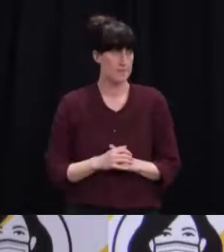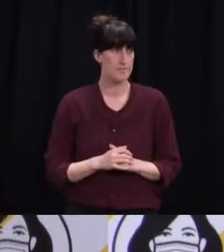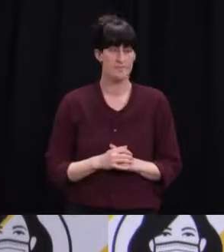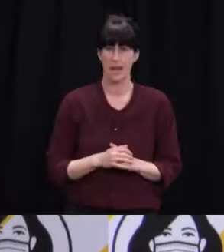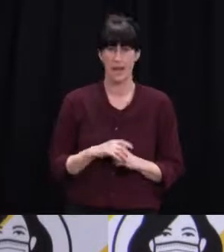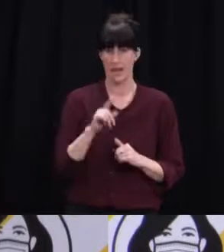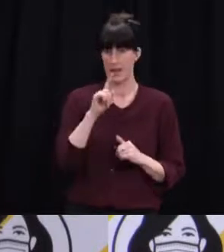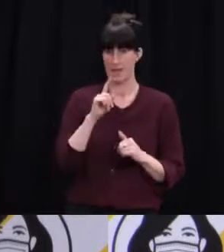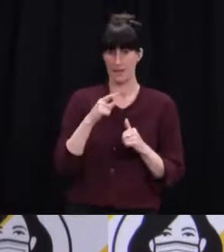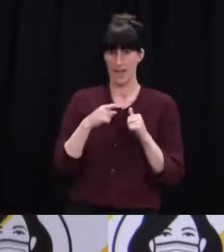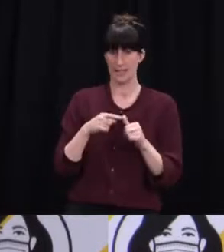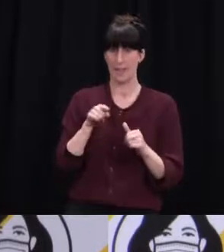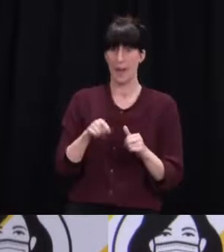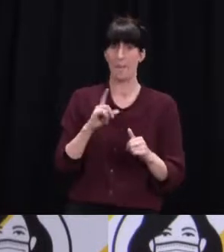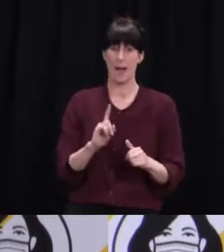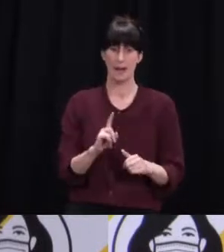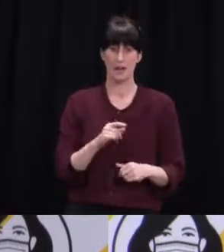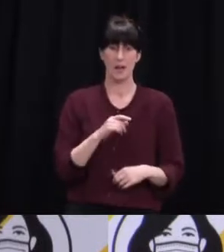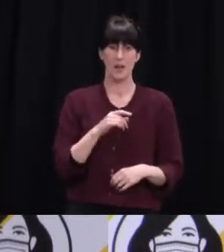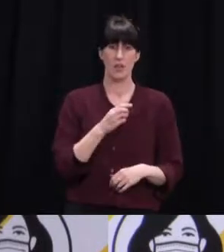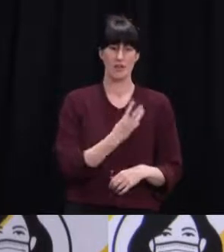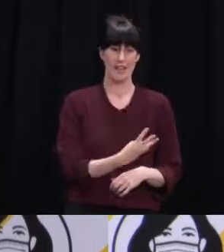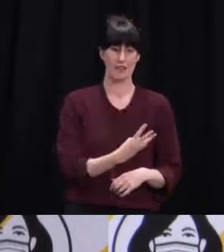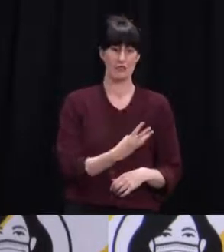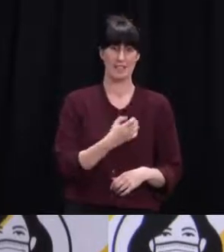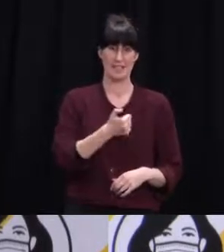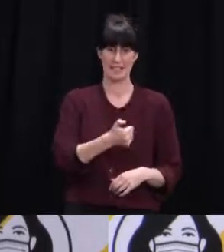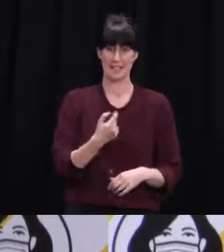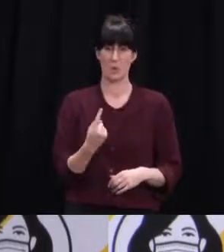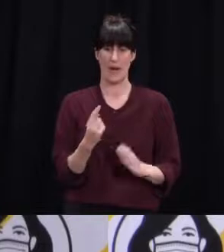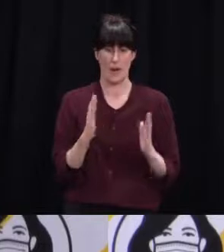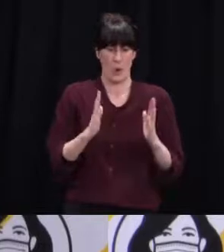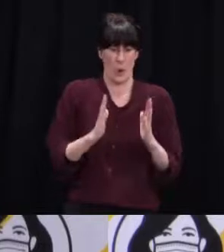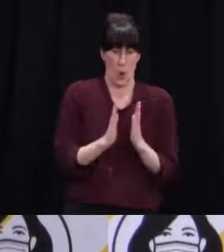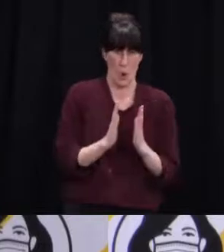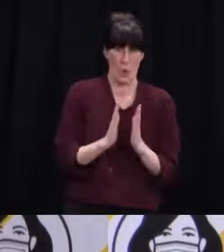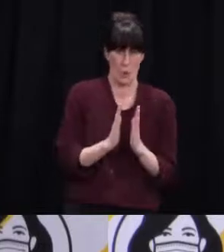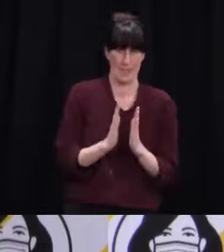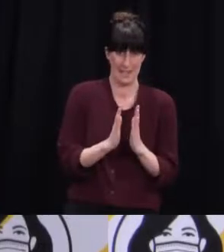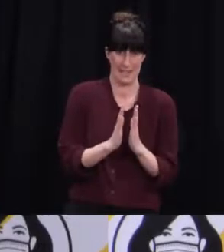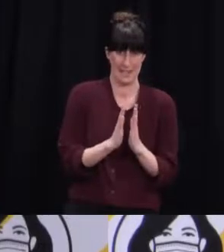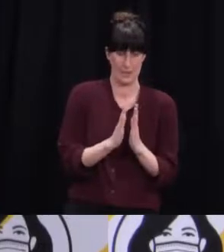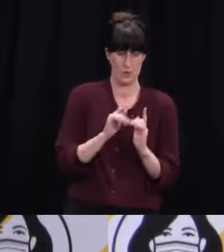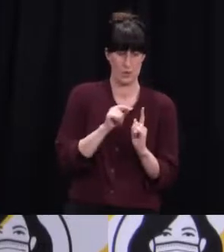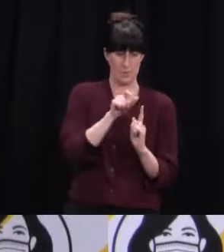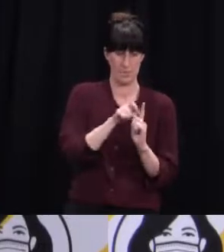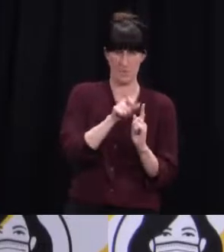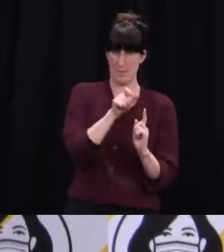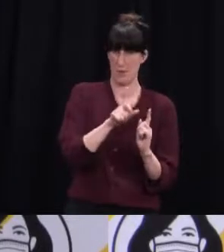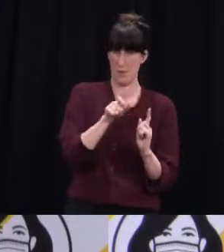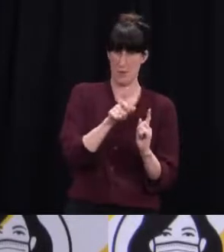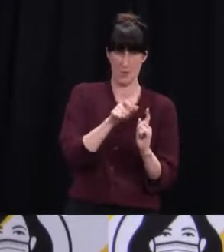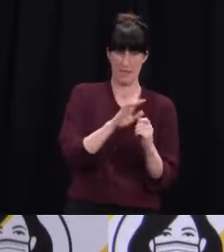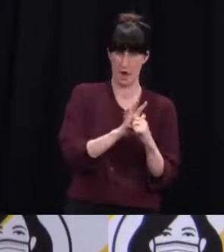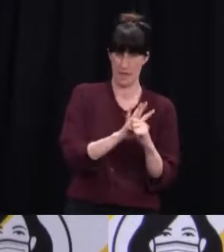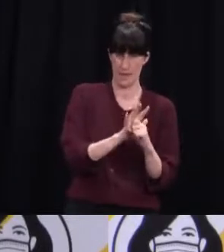Right, I can't answer the latter, sorry, but we can come back to you on that. As of this morning, there were